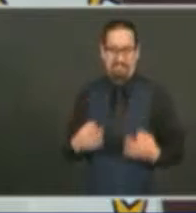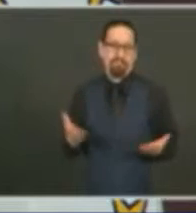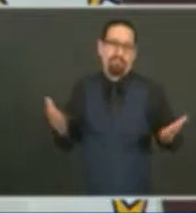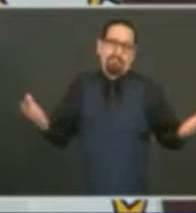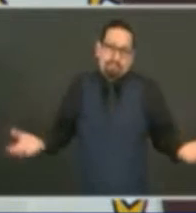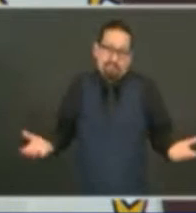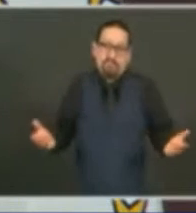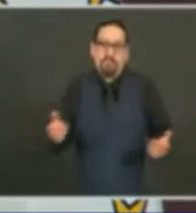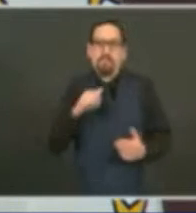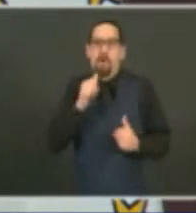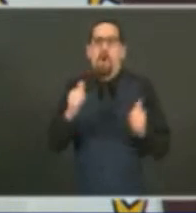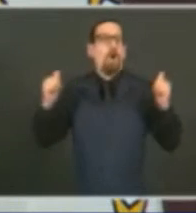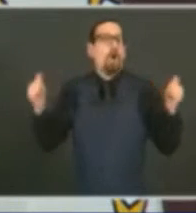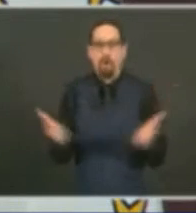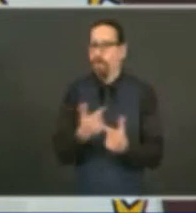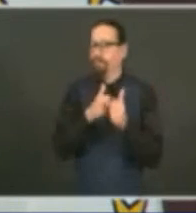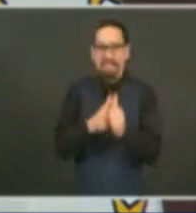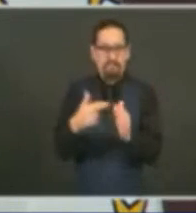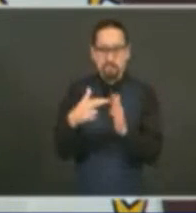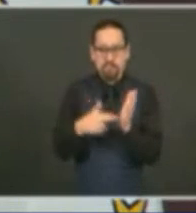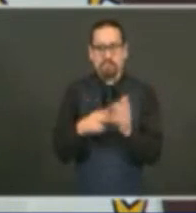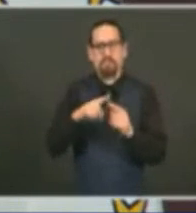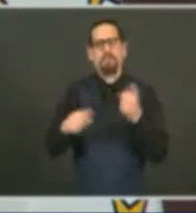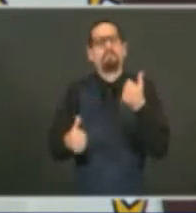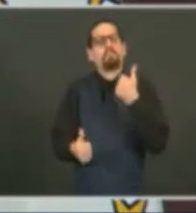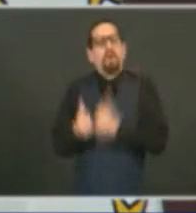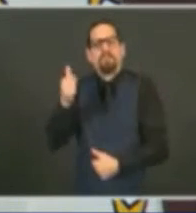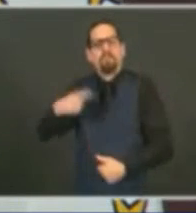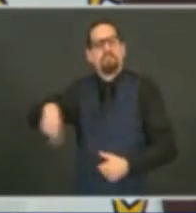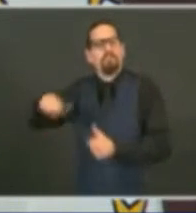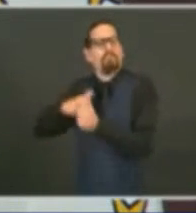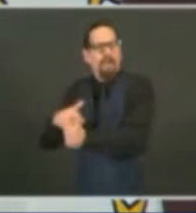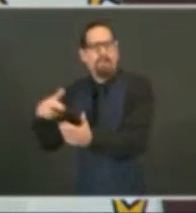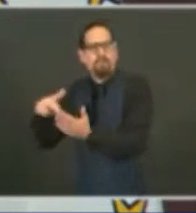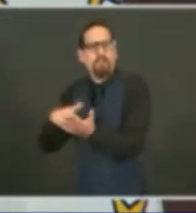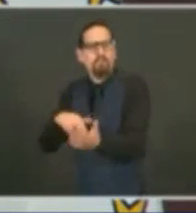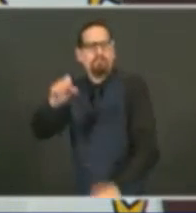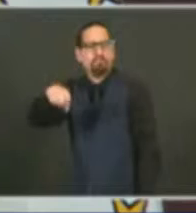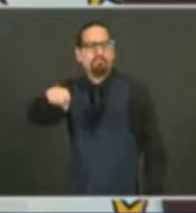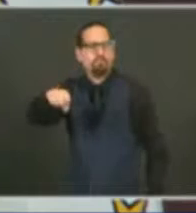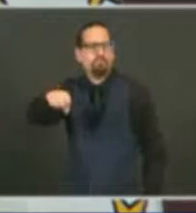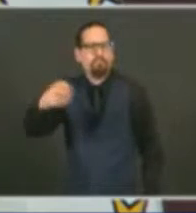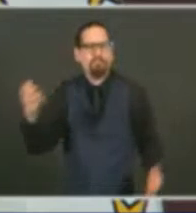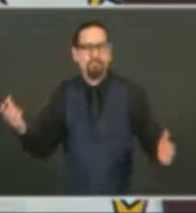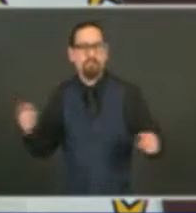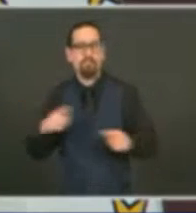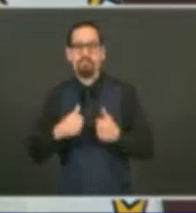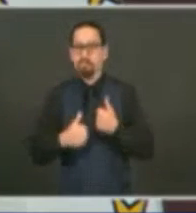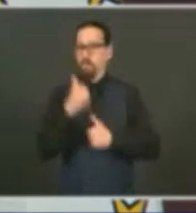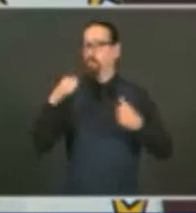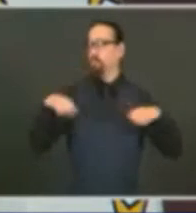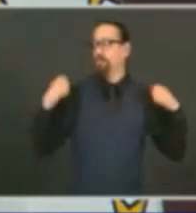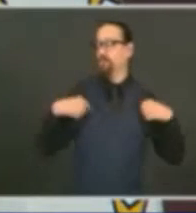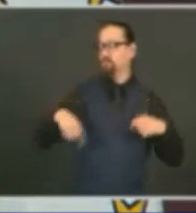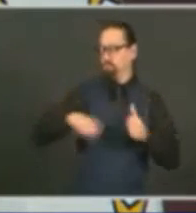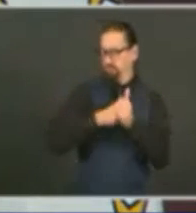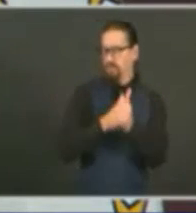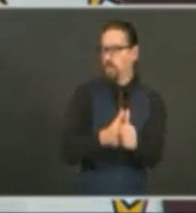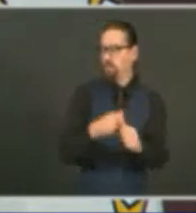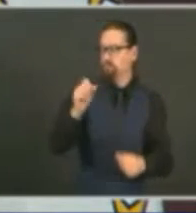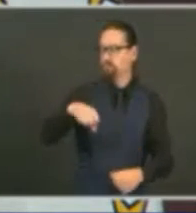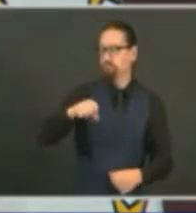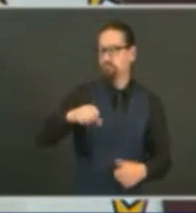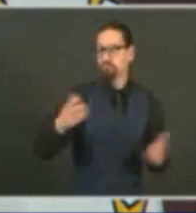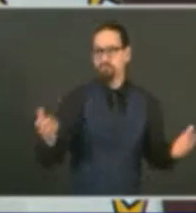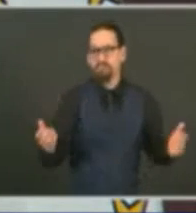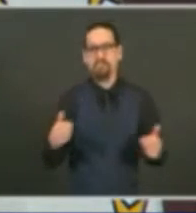is complying, most are. We follow this. Most gyms are, most people are, most indoor sports facilities in